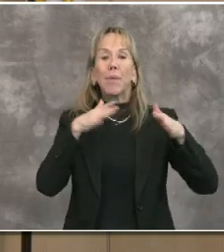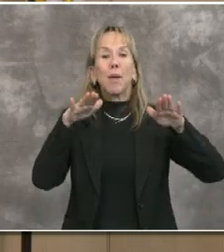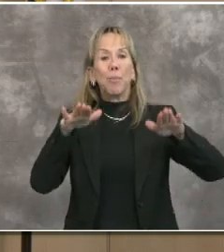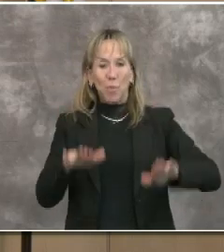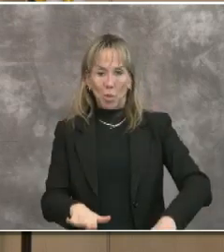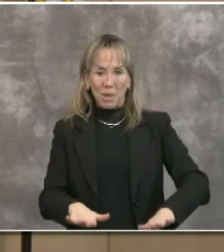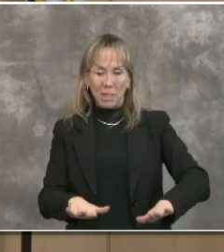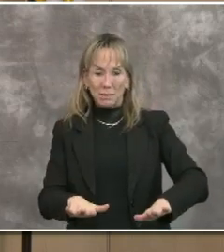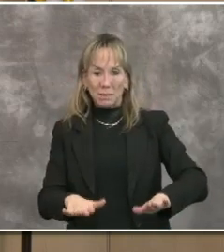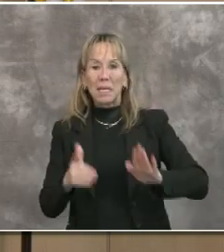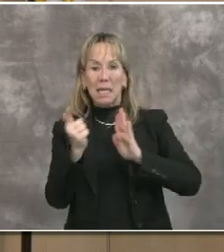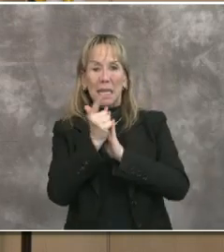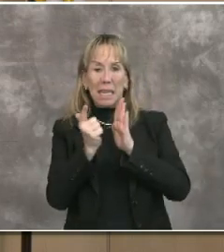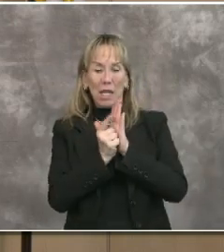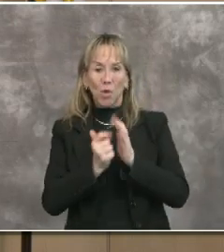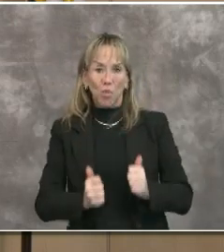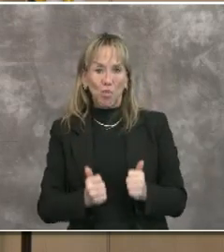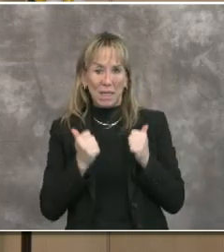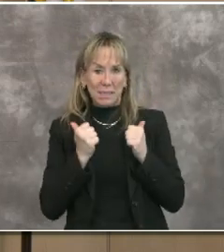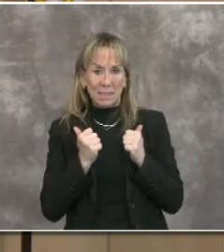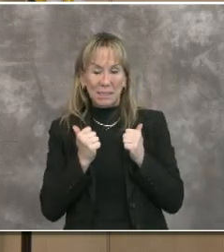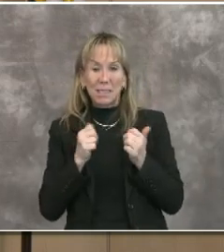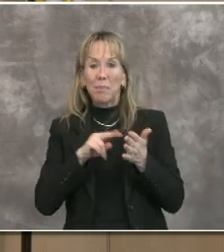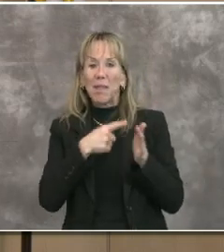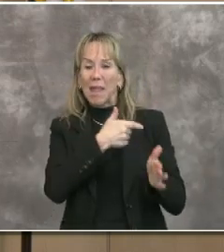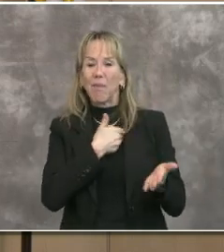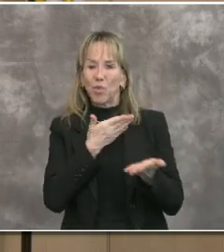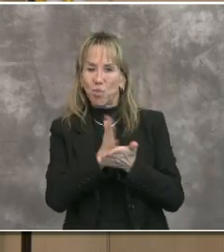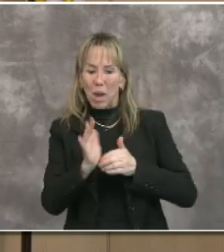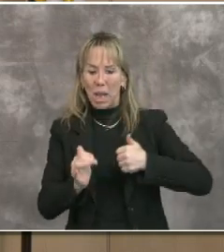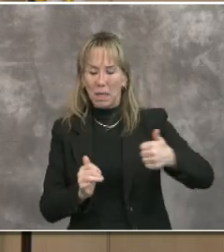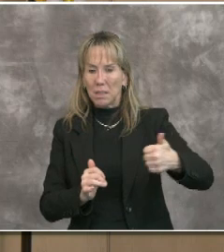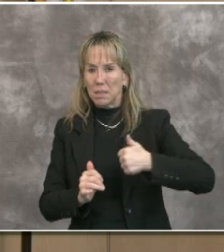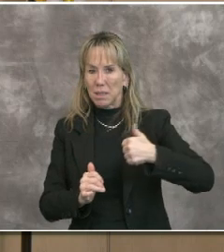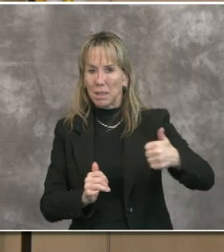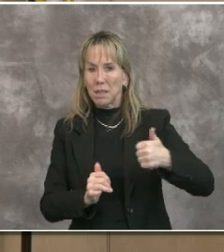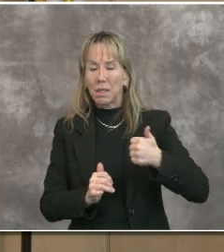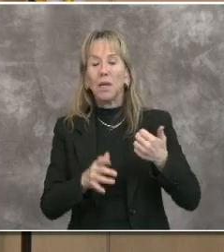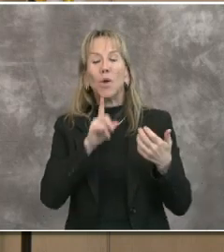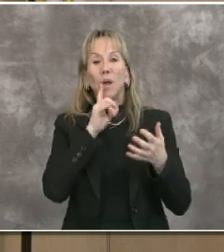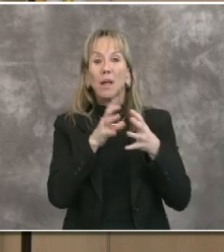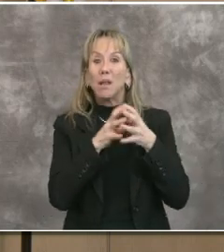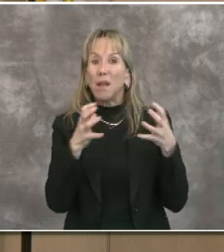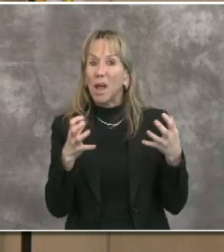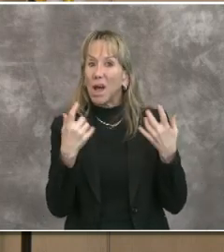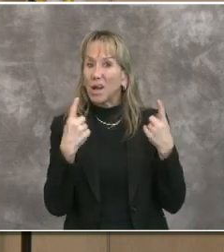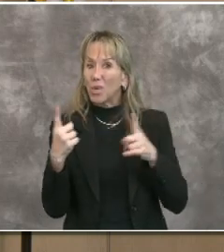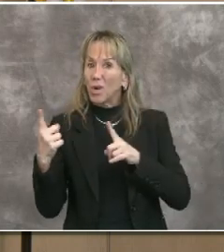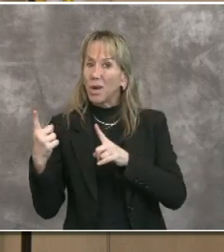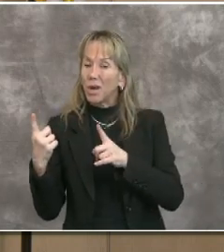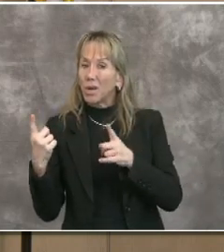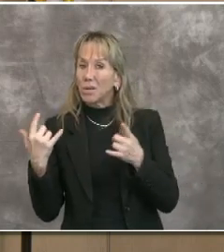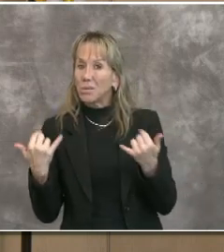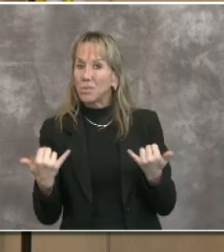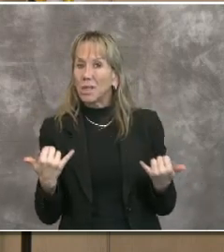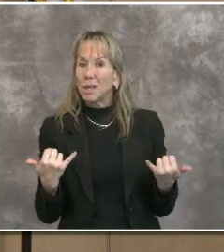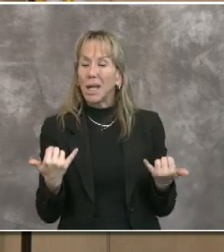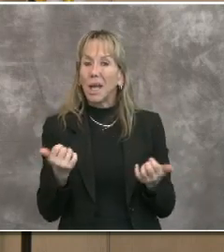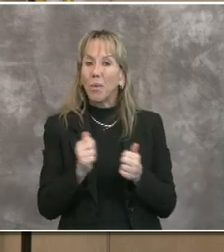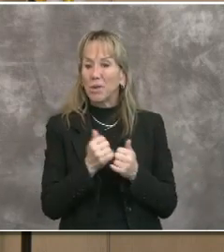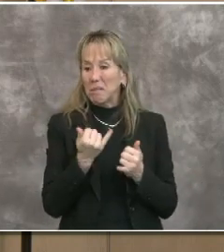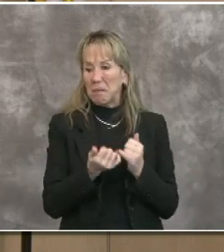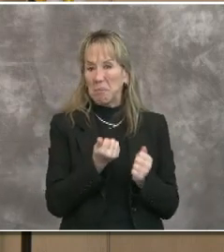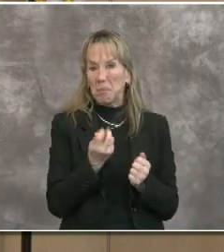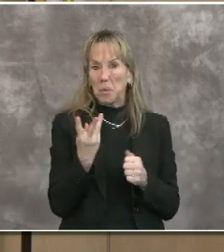right to come back and forward across the border. There has been a lot of activity going on in the past several